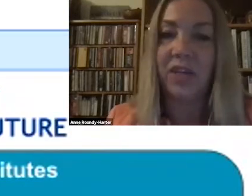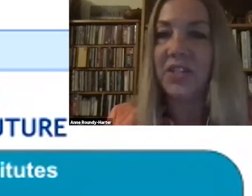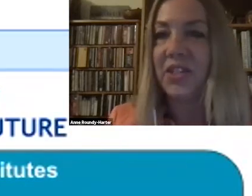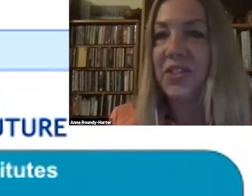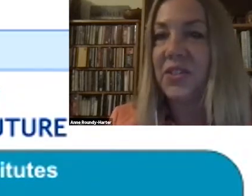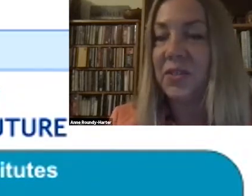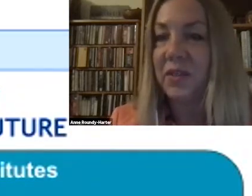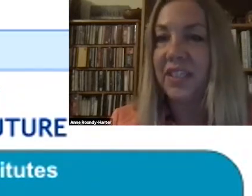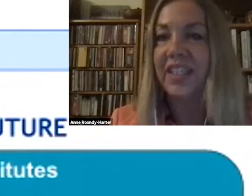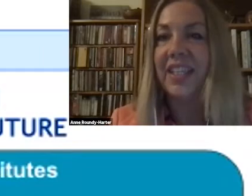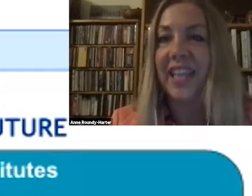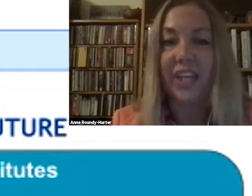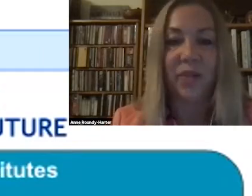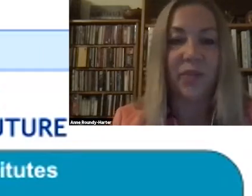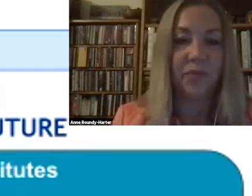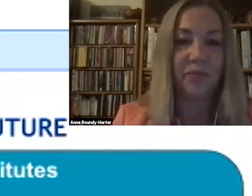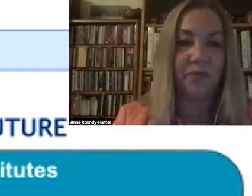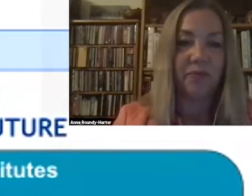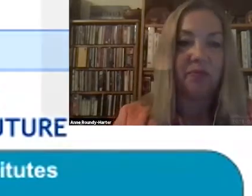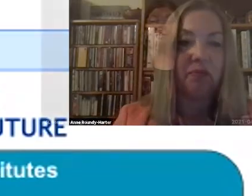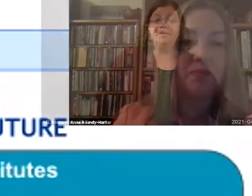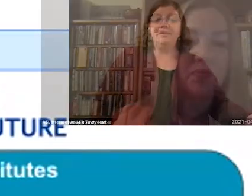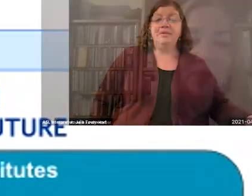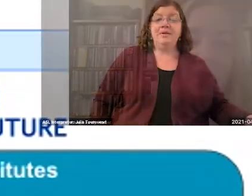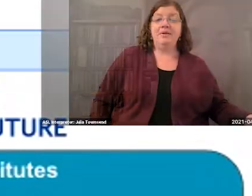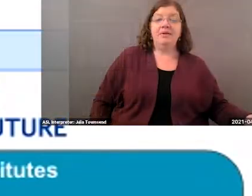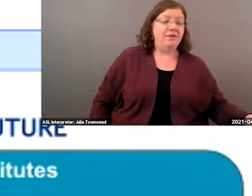any questions. Thank you.